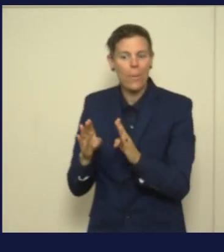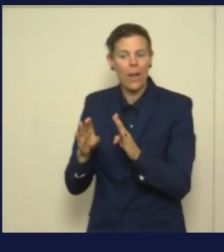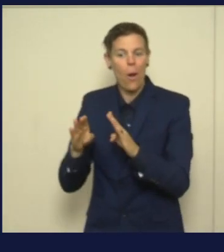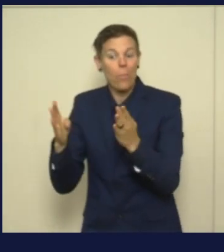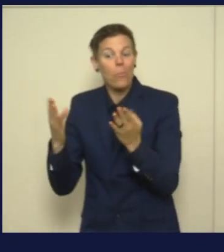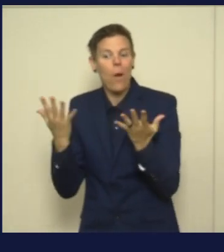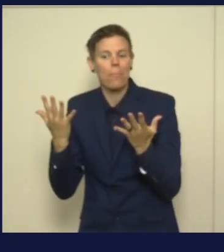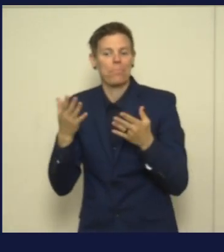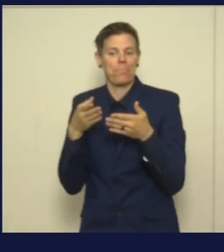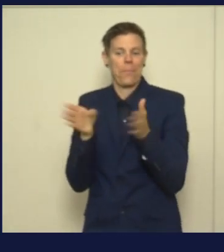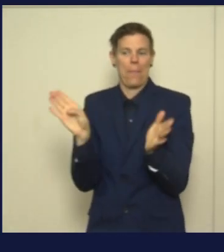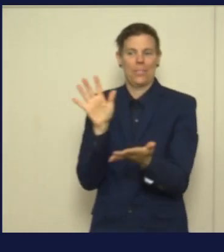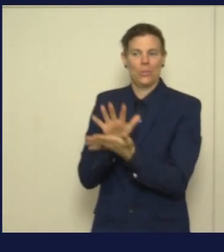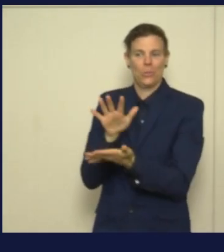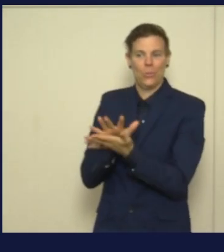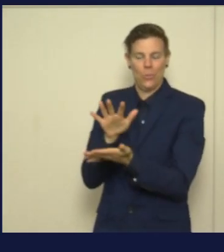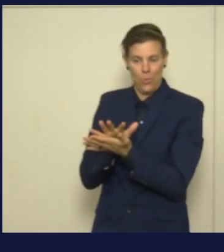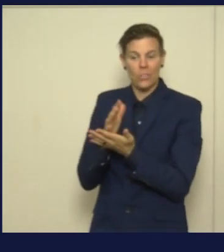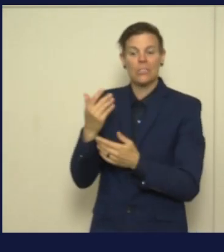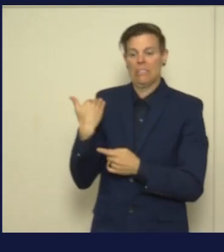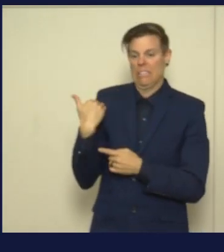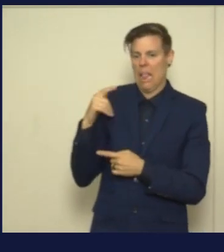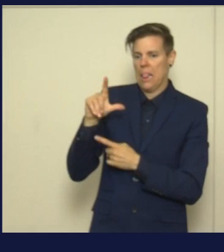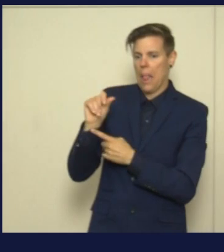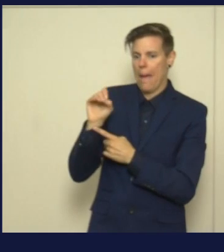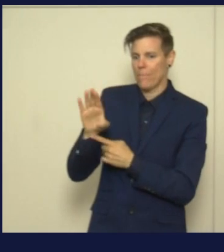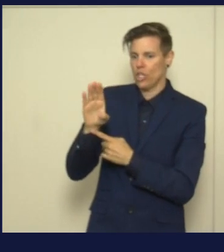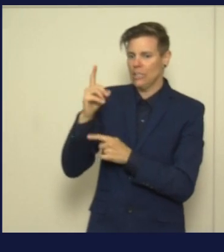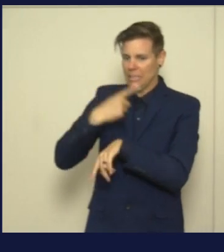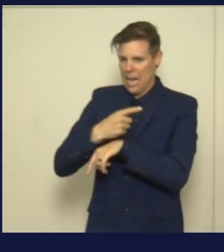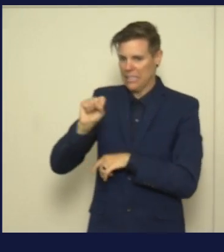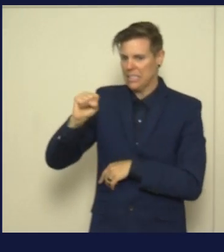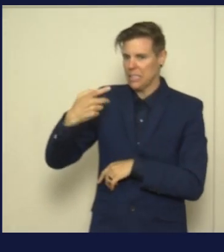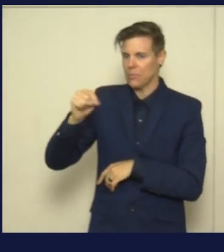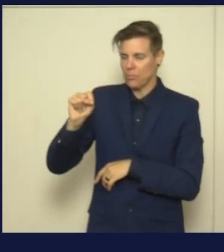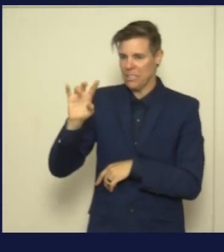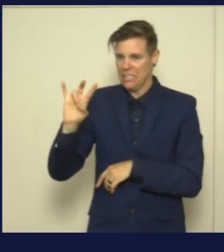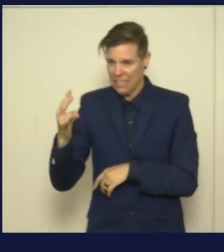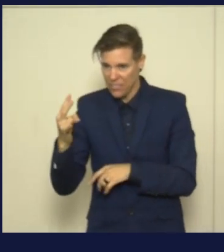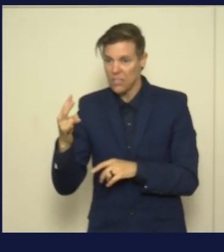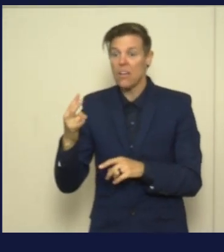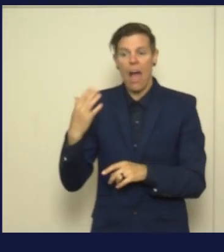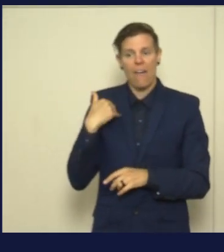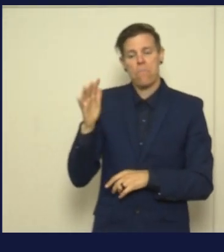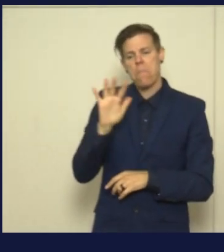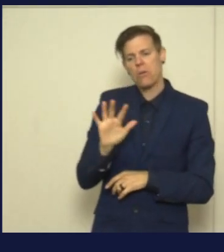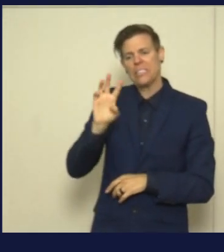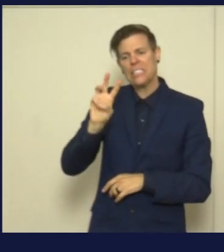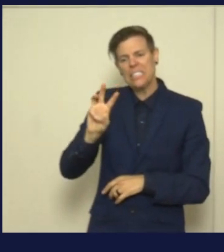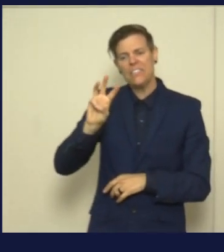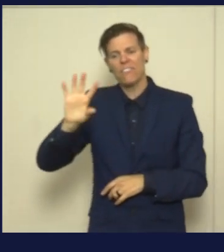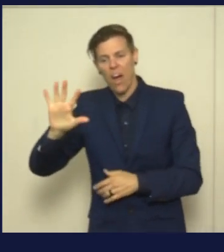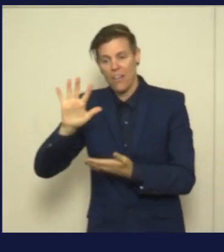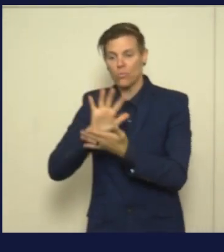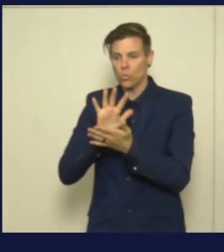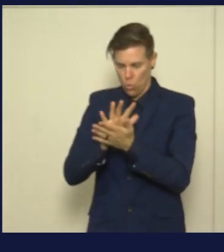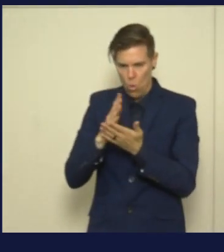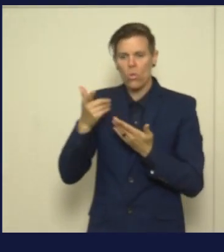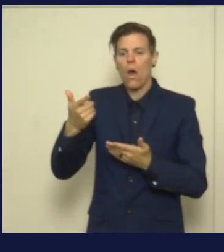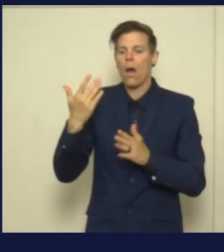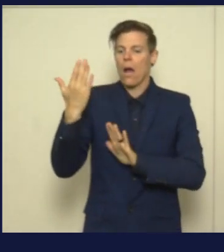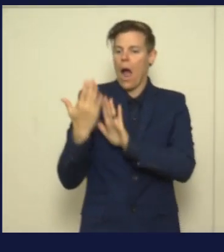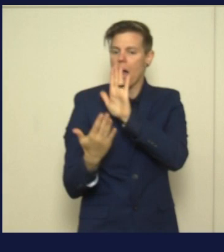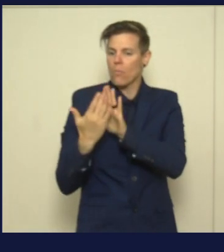Day, so September 7th. So here's what we know. We've got 65 schools operating in the hybrid model. That means